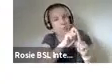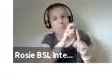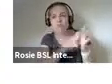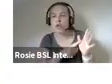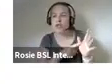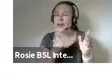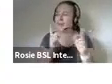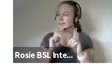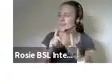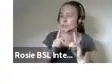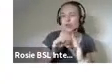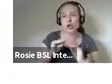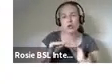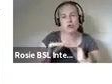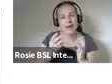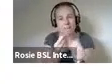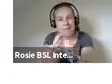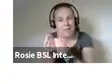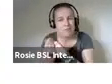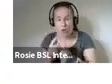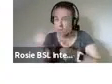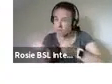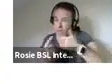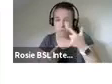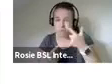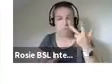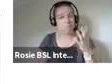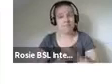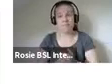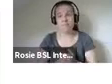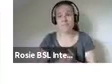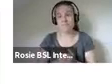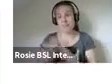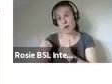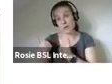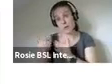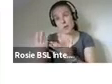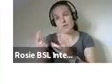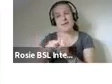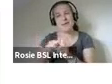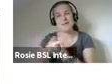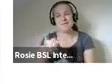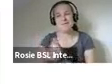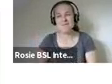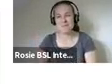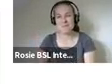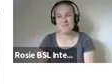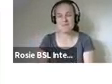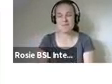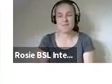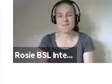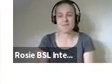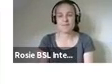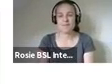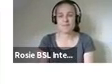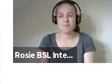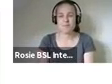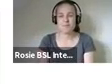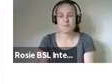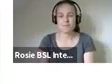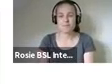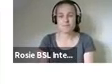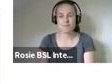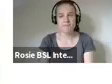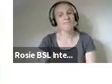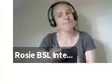training materials, and conducting literature reviews. So over to Karen, if we've got you. Yep, here